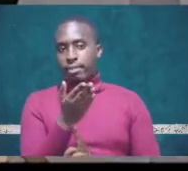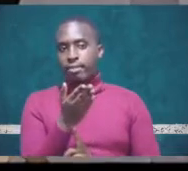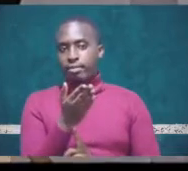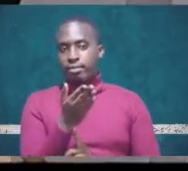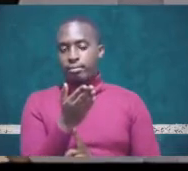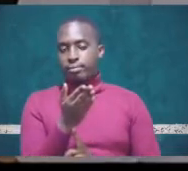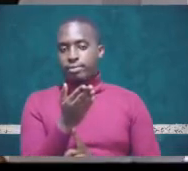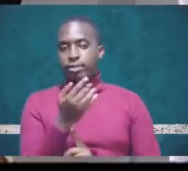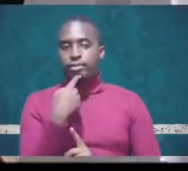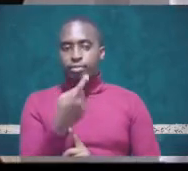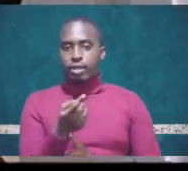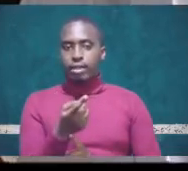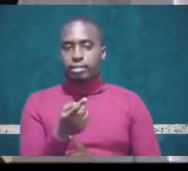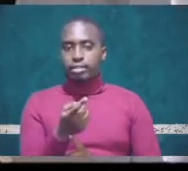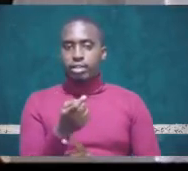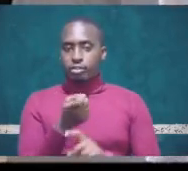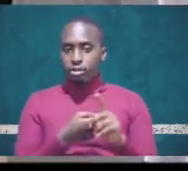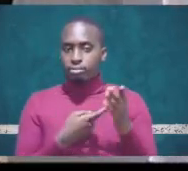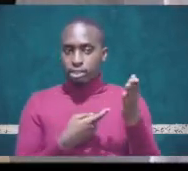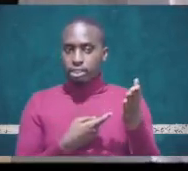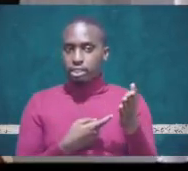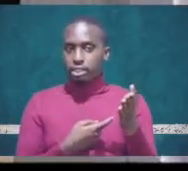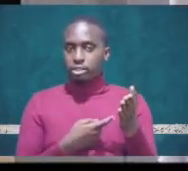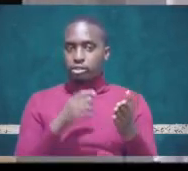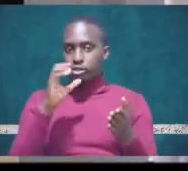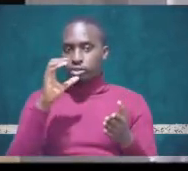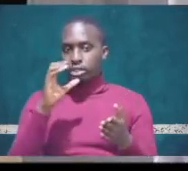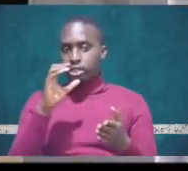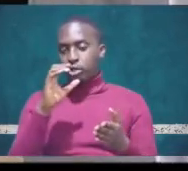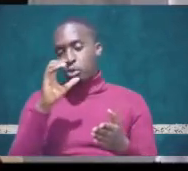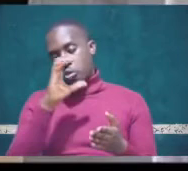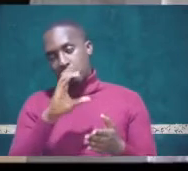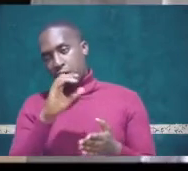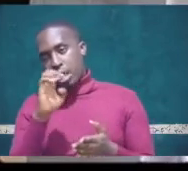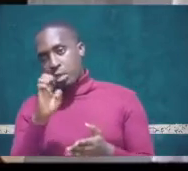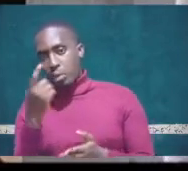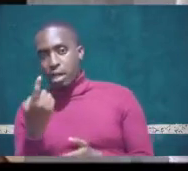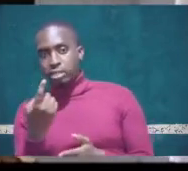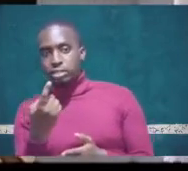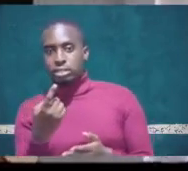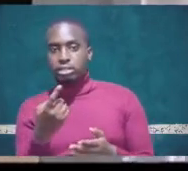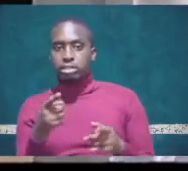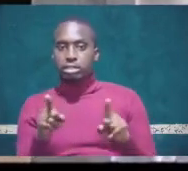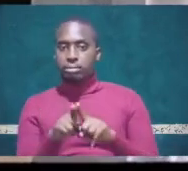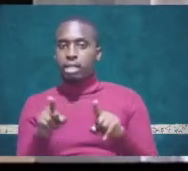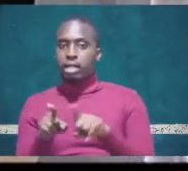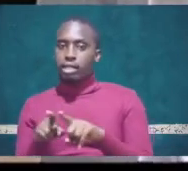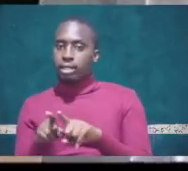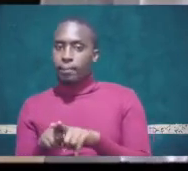ratio. So then from this one, you can calculate either E1, that is going out to be equal